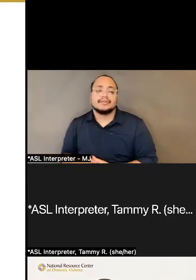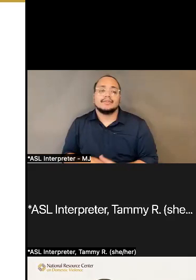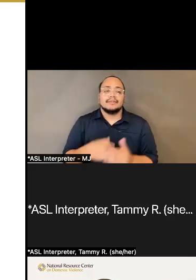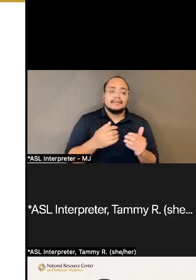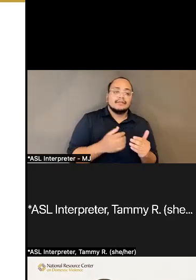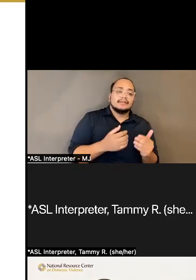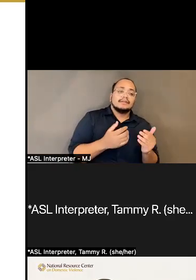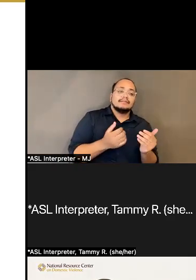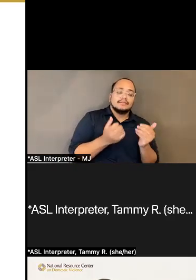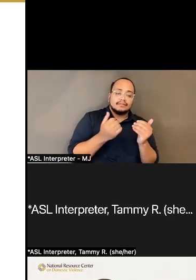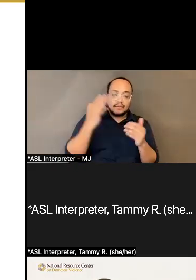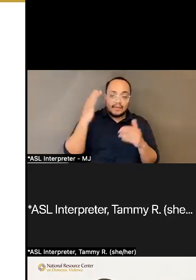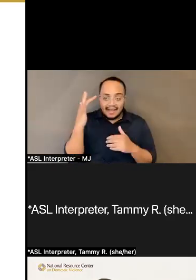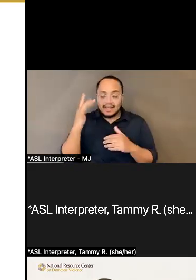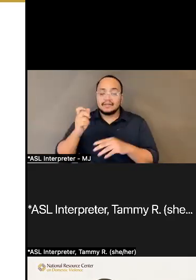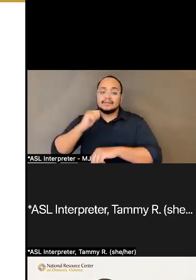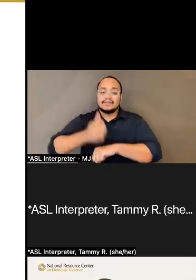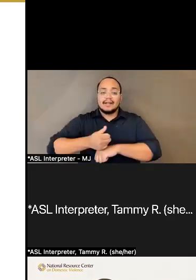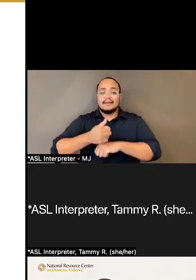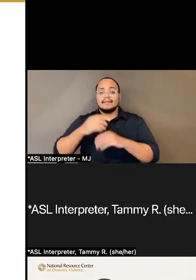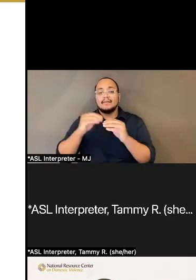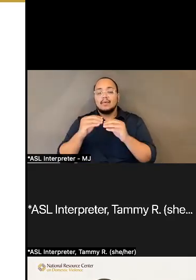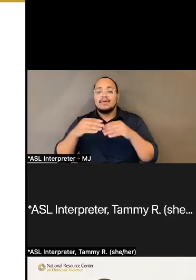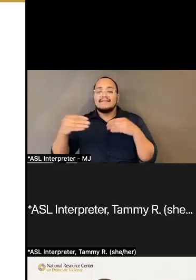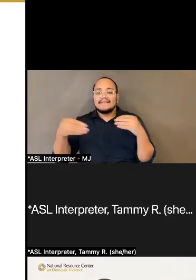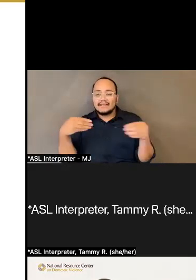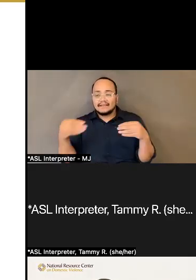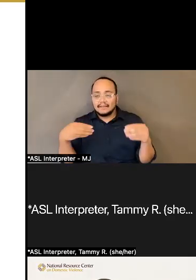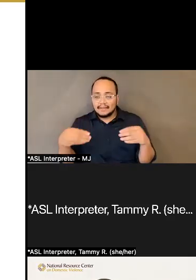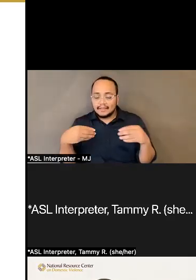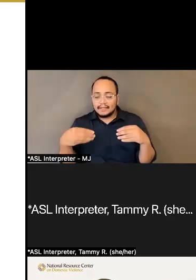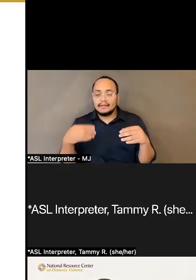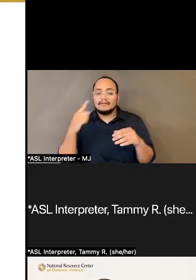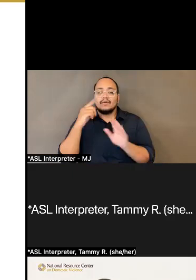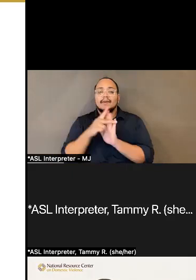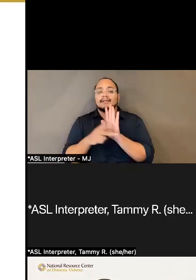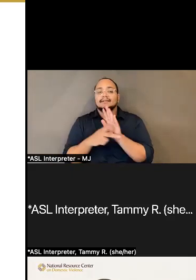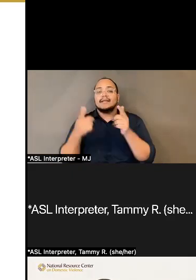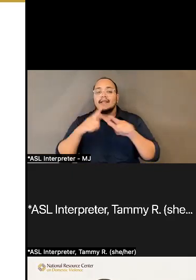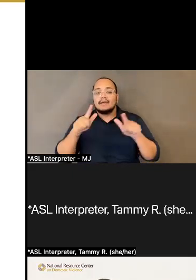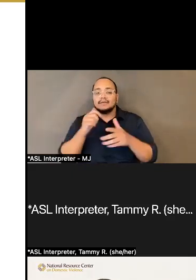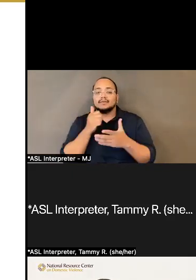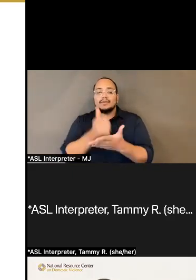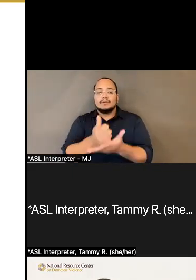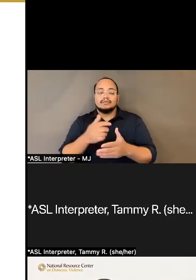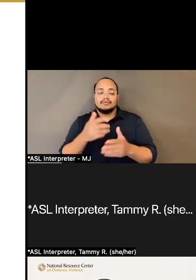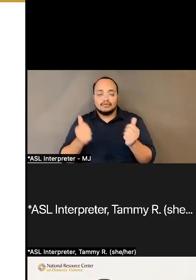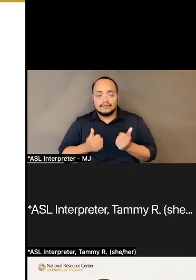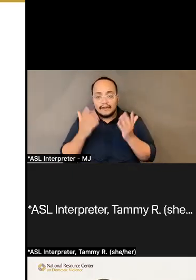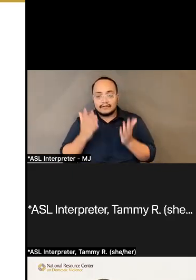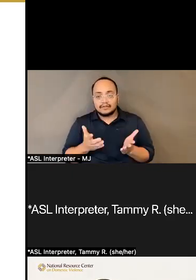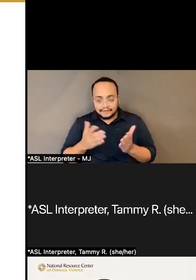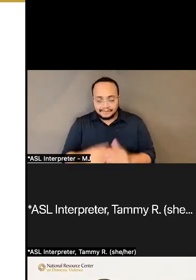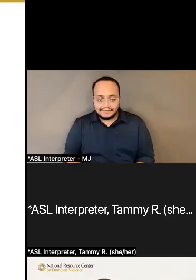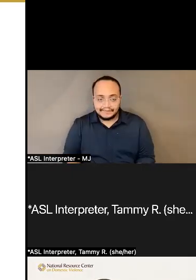provide flexibility in policy language and implementation in order to best meet survivors' needs,